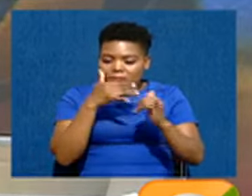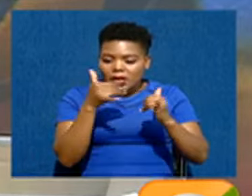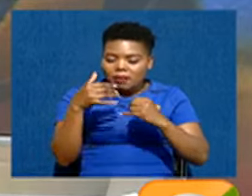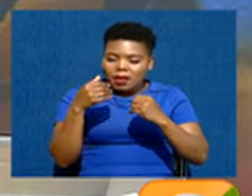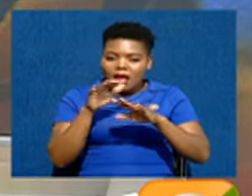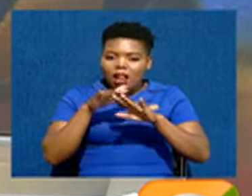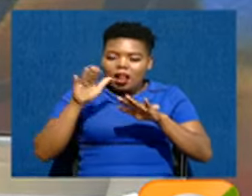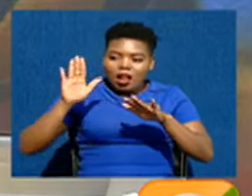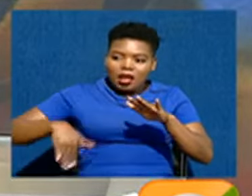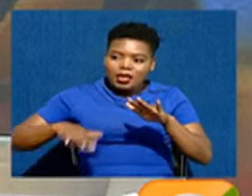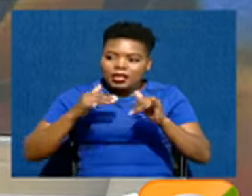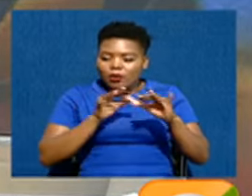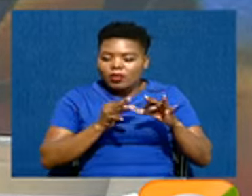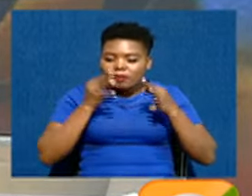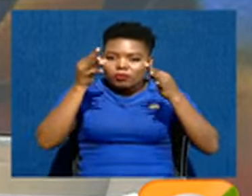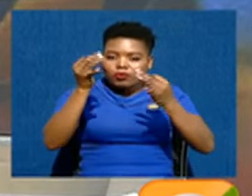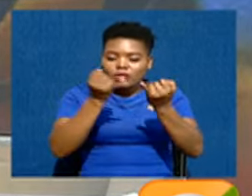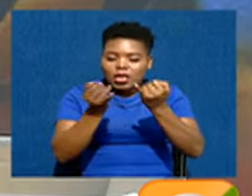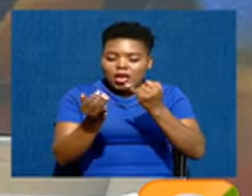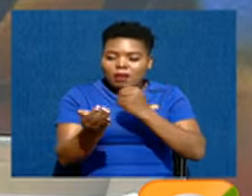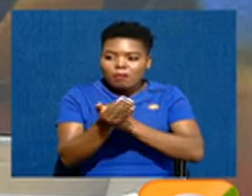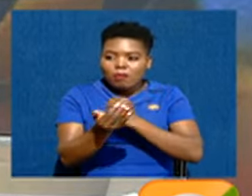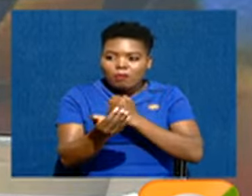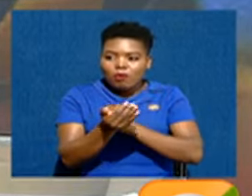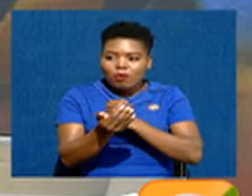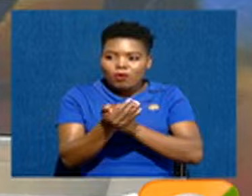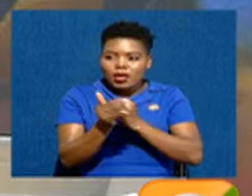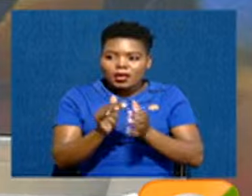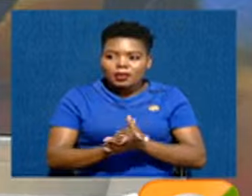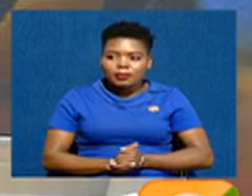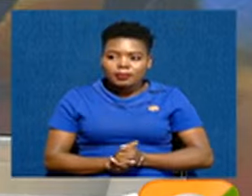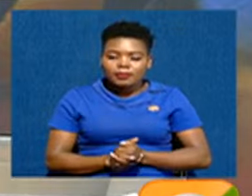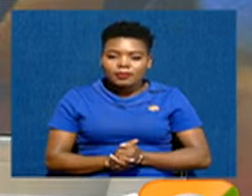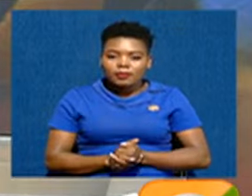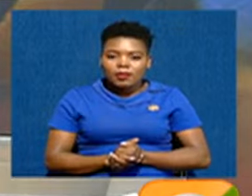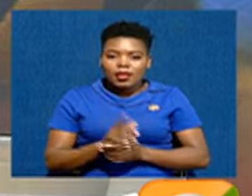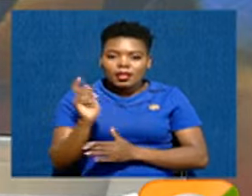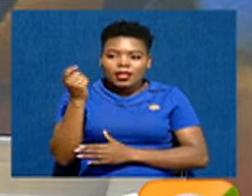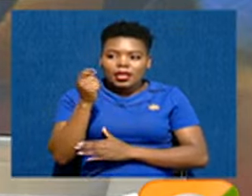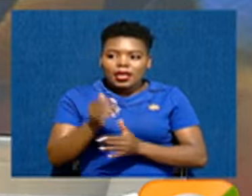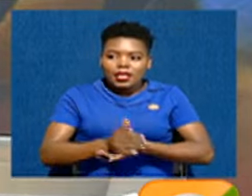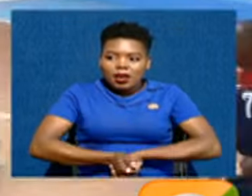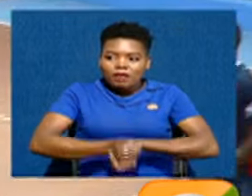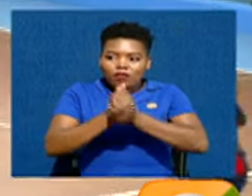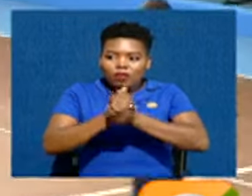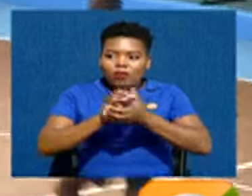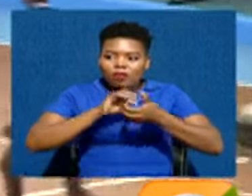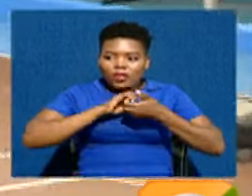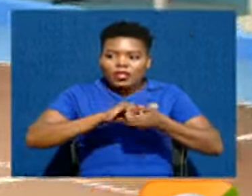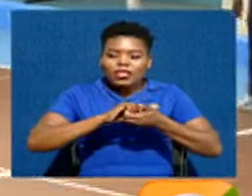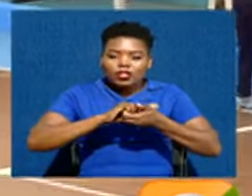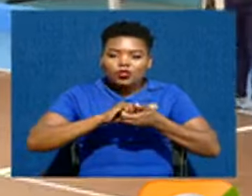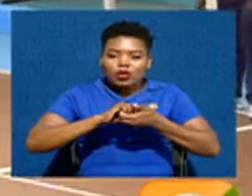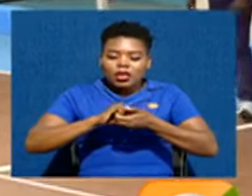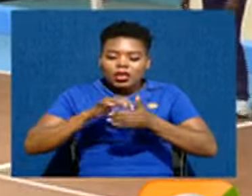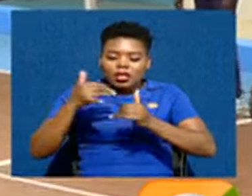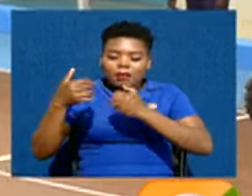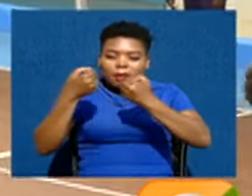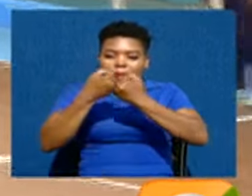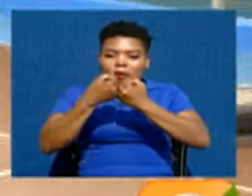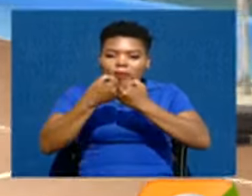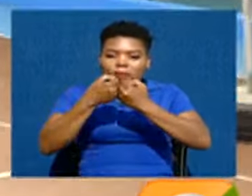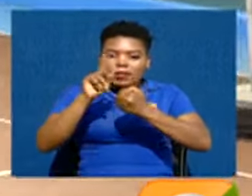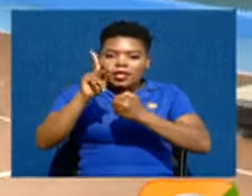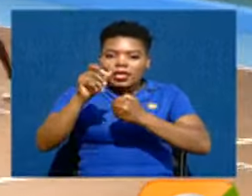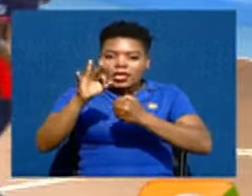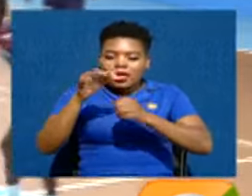will now be played on Saturday morning on the penultimate round of the Kenya Volleyball Federation fourth leg of the league. In the matches played on Friday, KDF opened the day